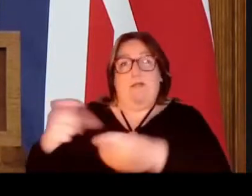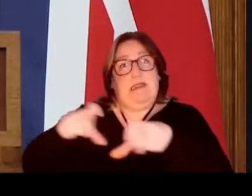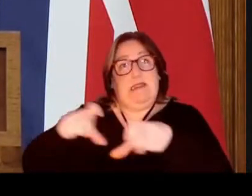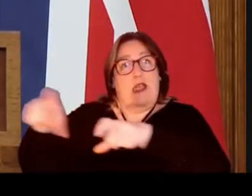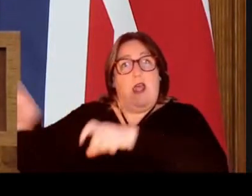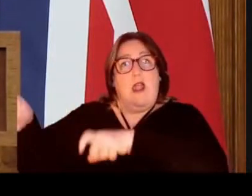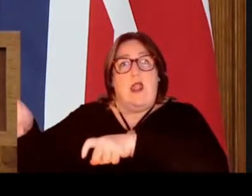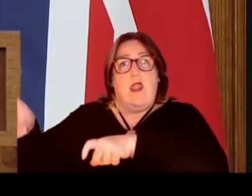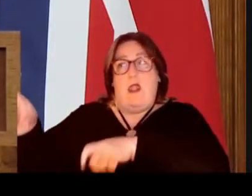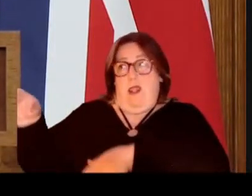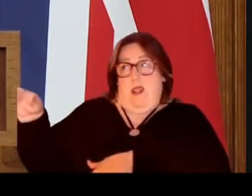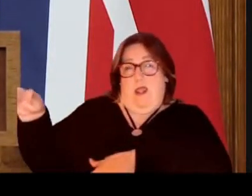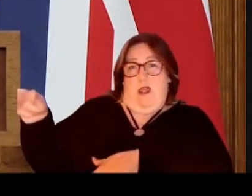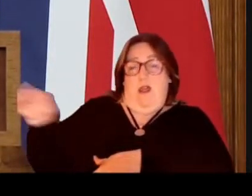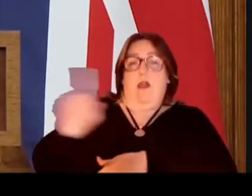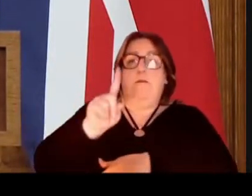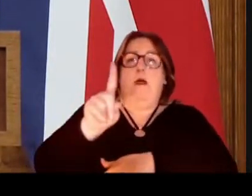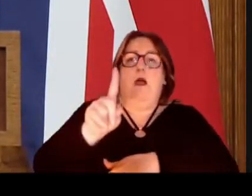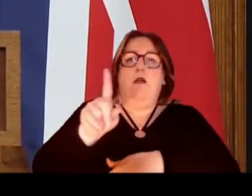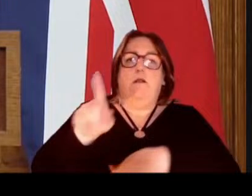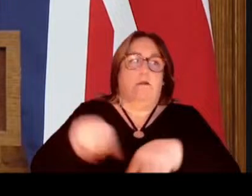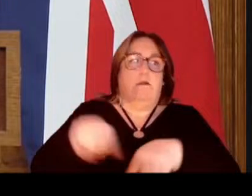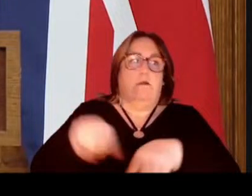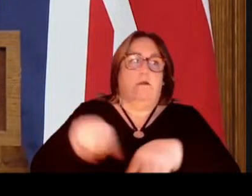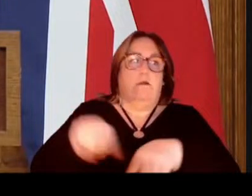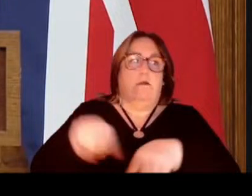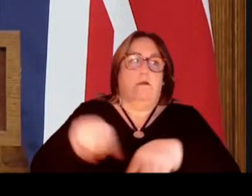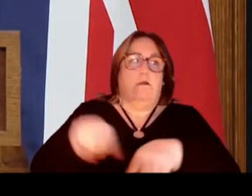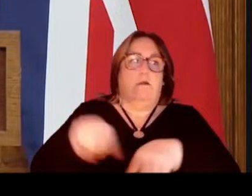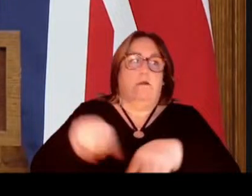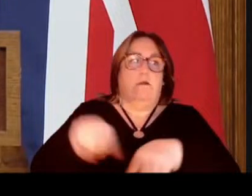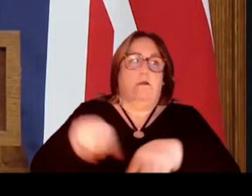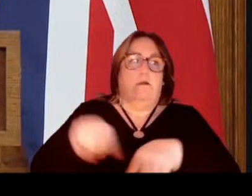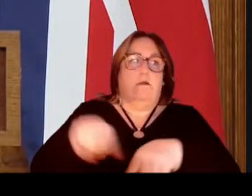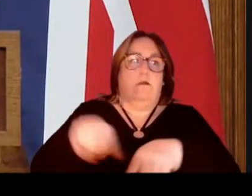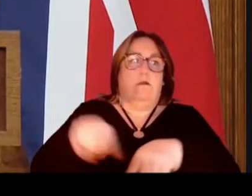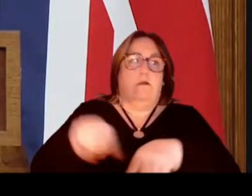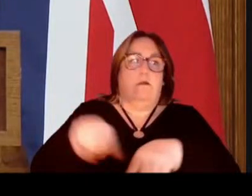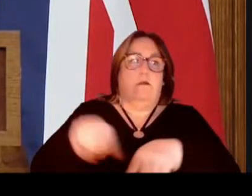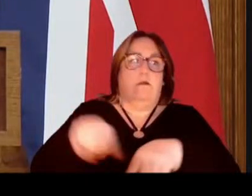now, alongside that, we also...